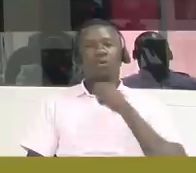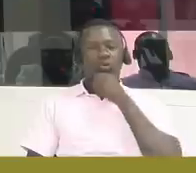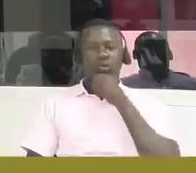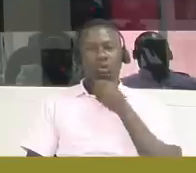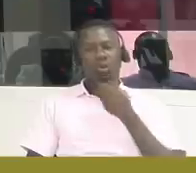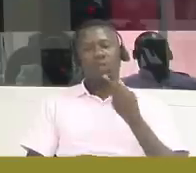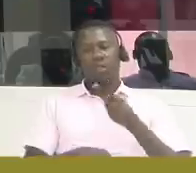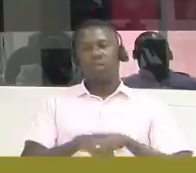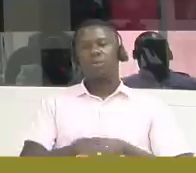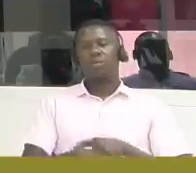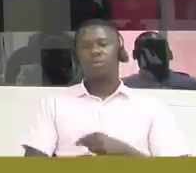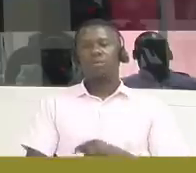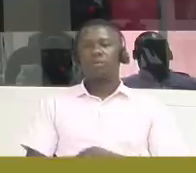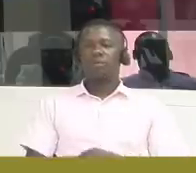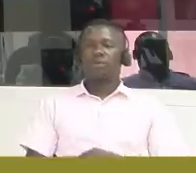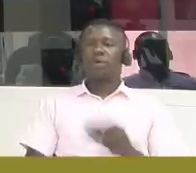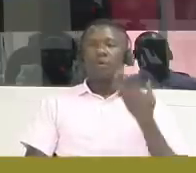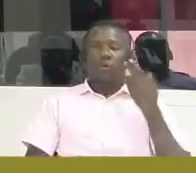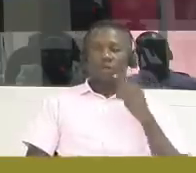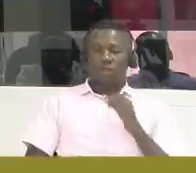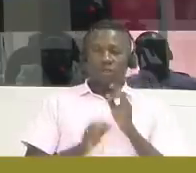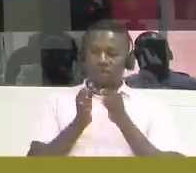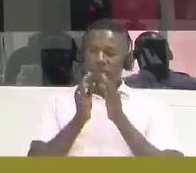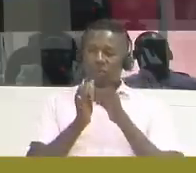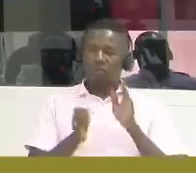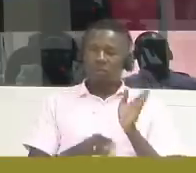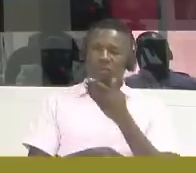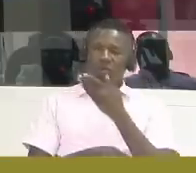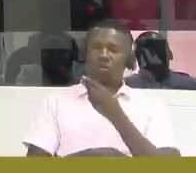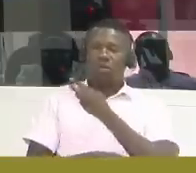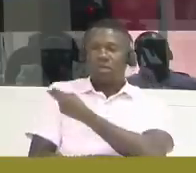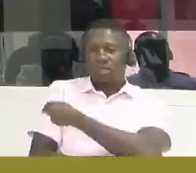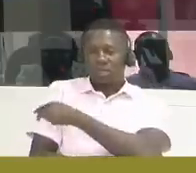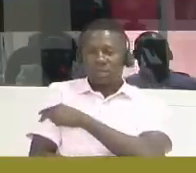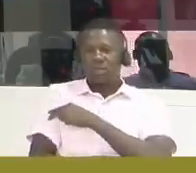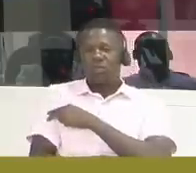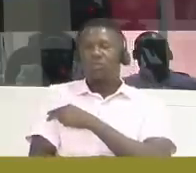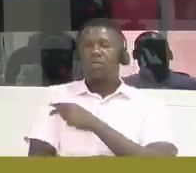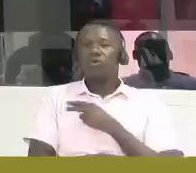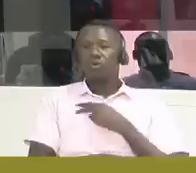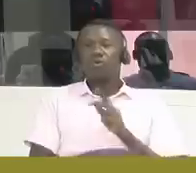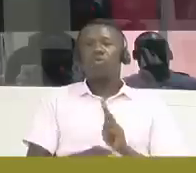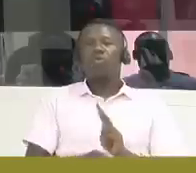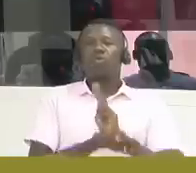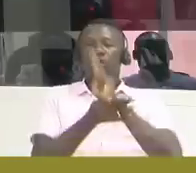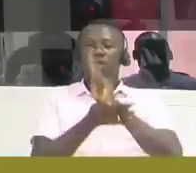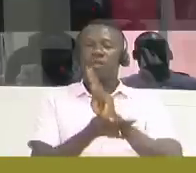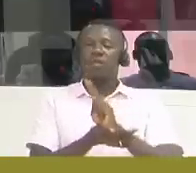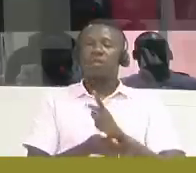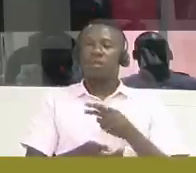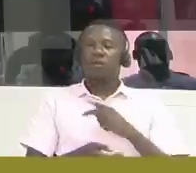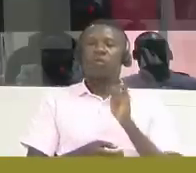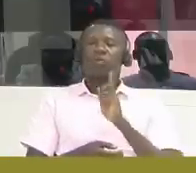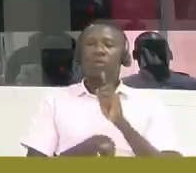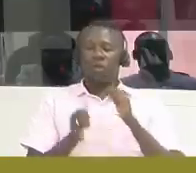So when he told you that he was going to the Red Cross to volunteer, can you tell us what